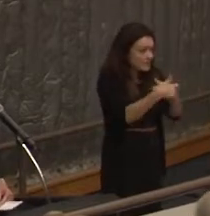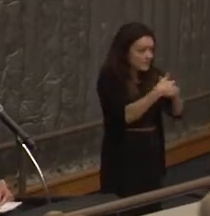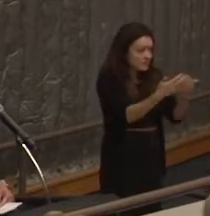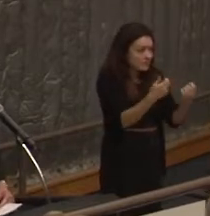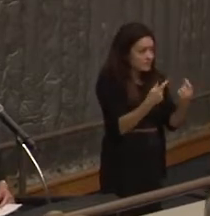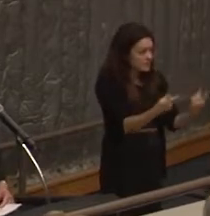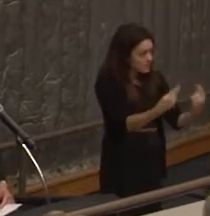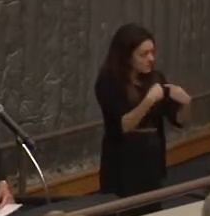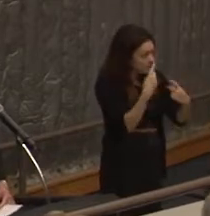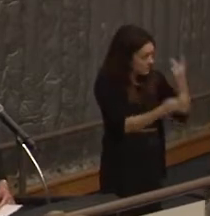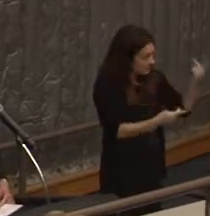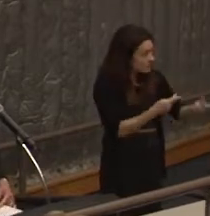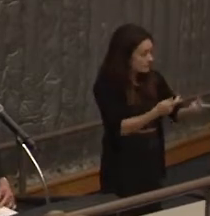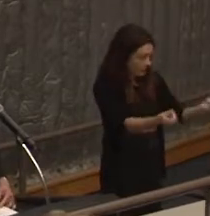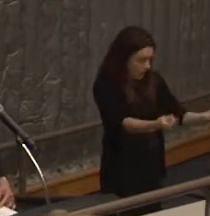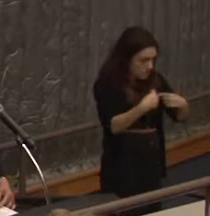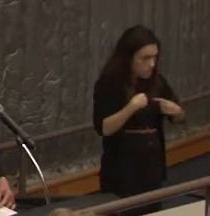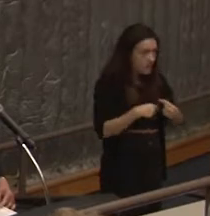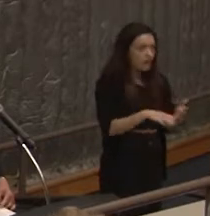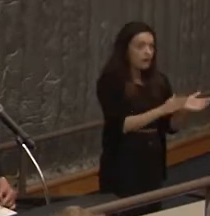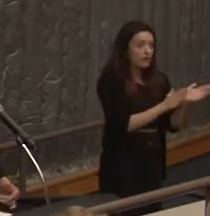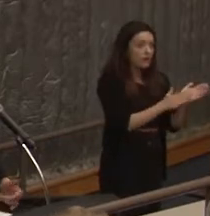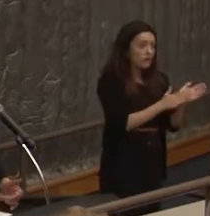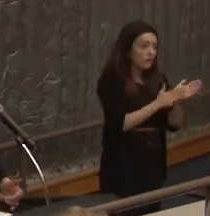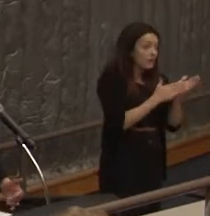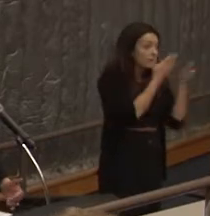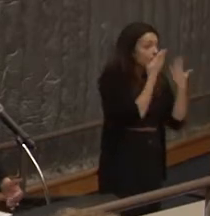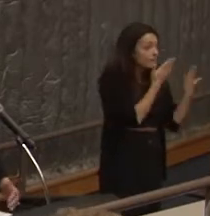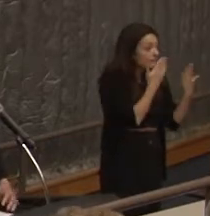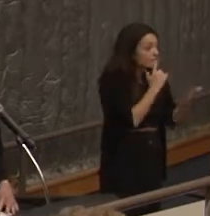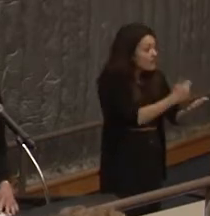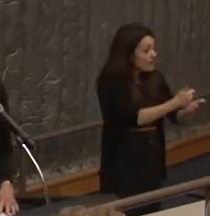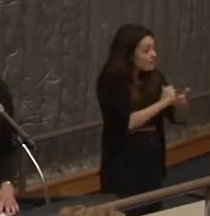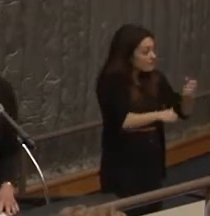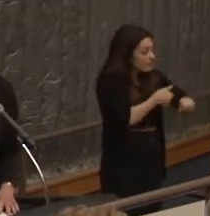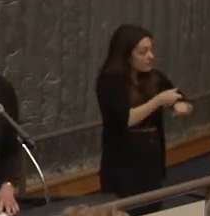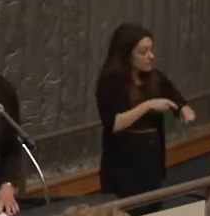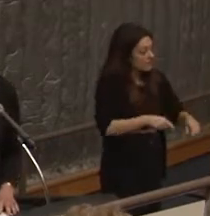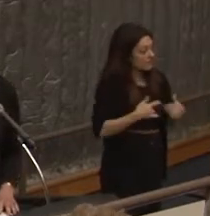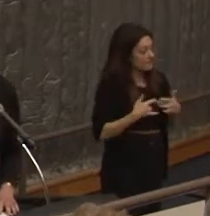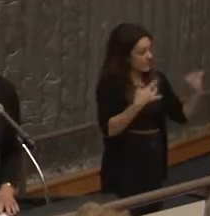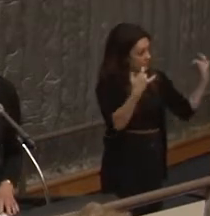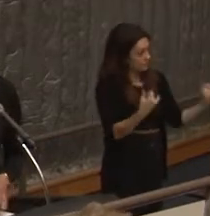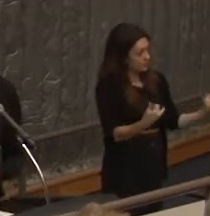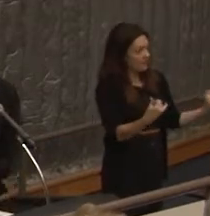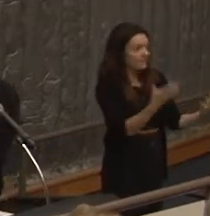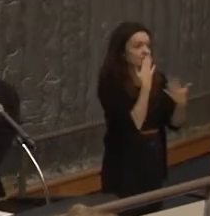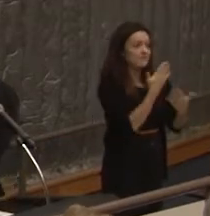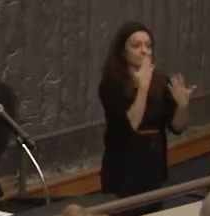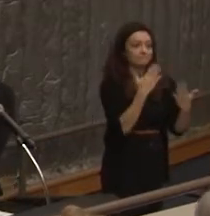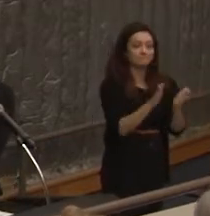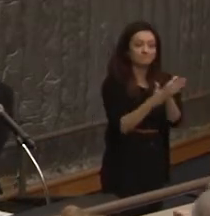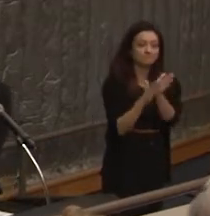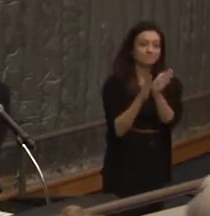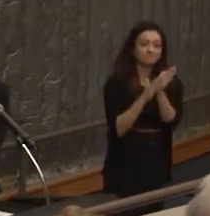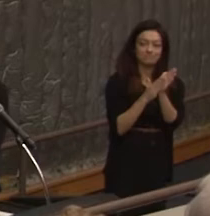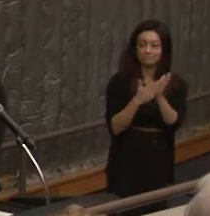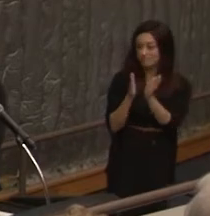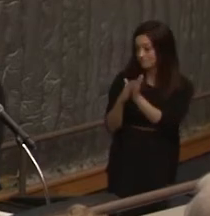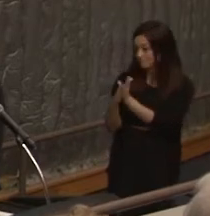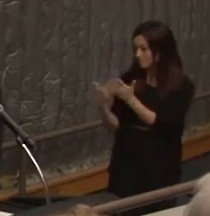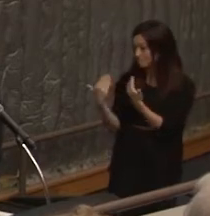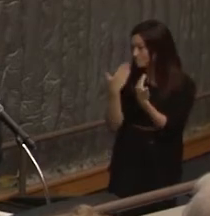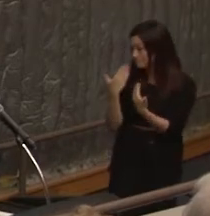And also to give a round of applause to all that helped put this event on today. So Ron and Keith.